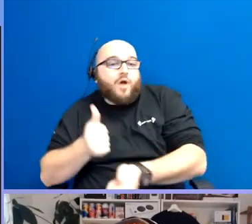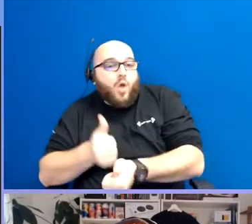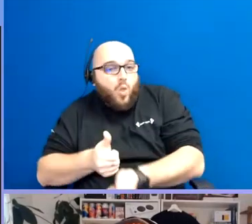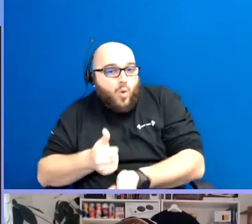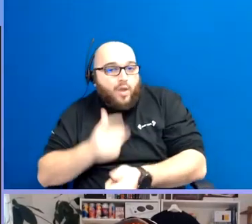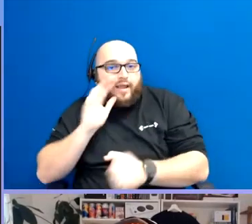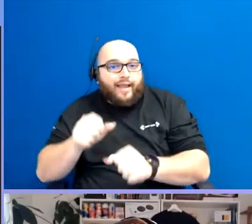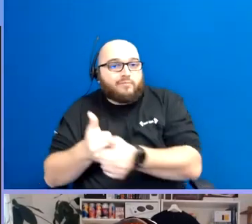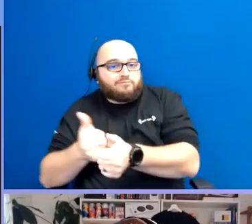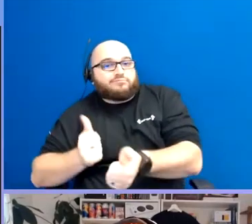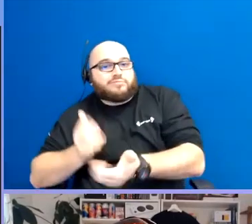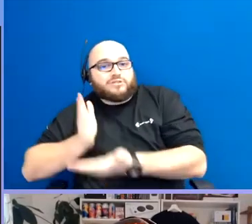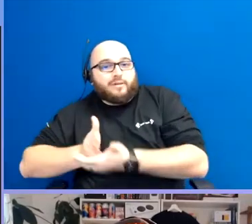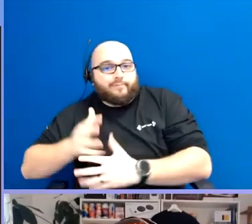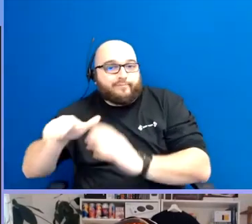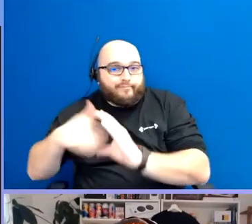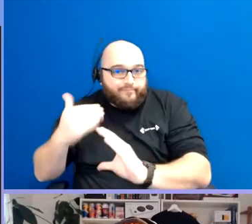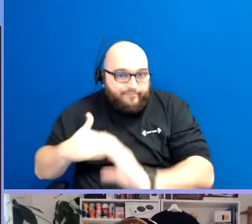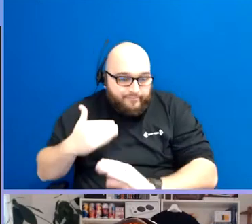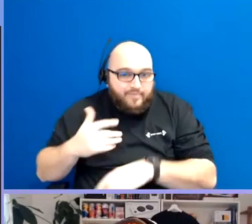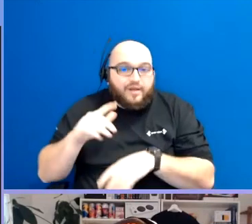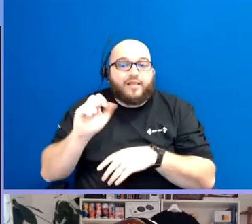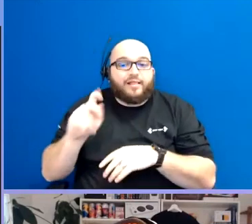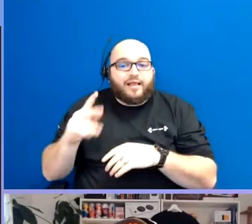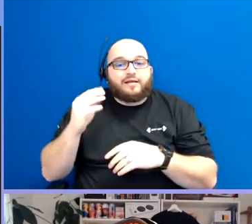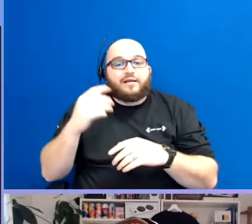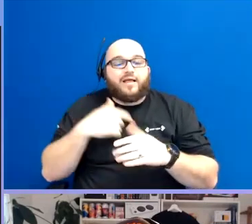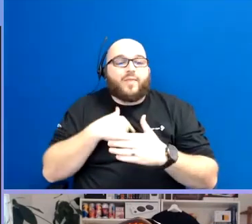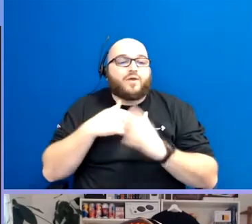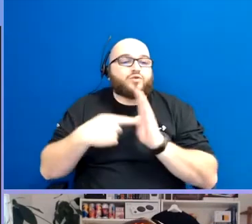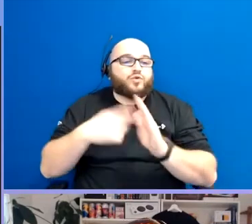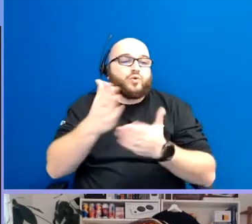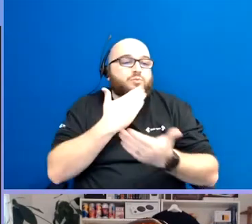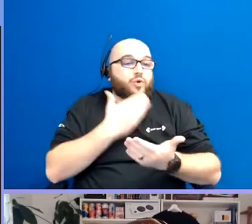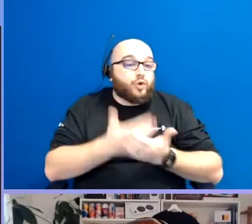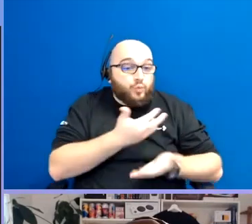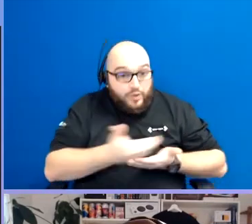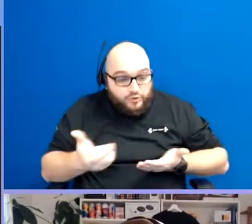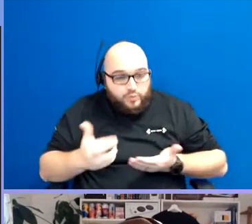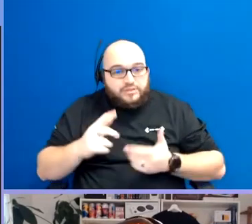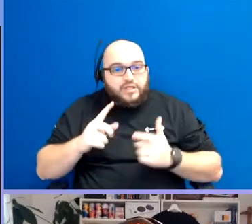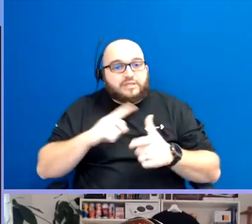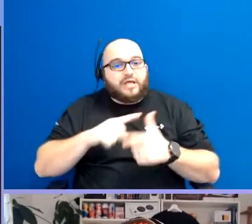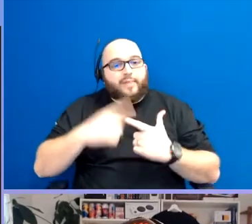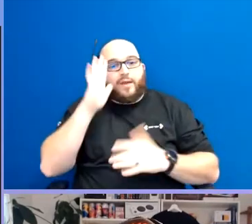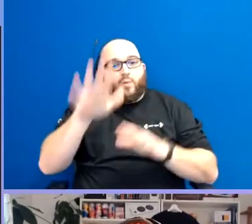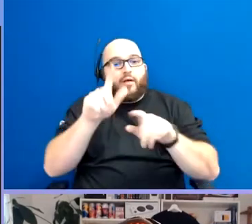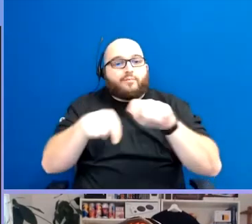going to share some nice resources with you and wrap it up with a summary.